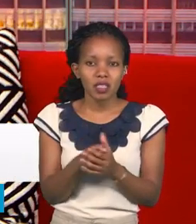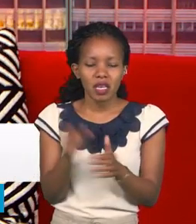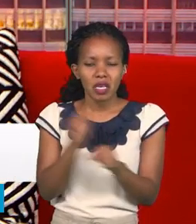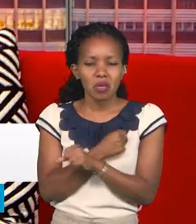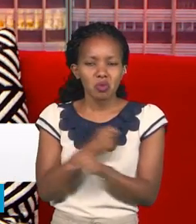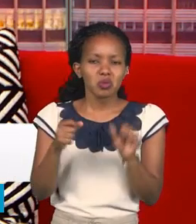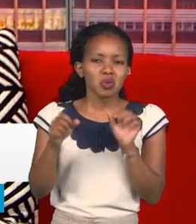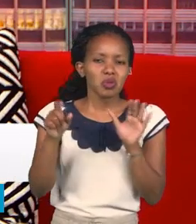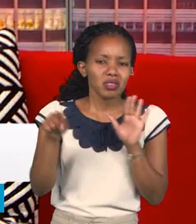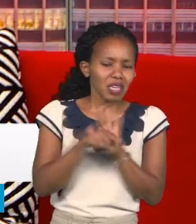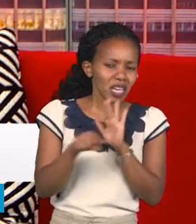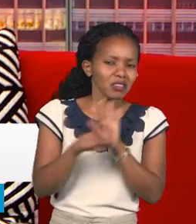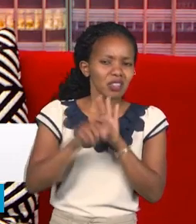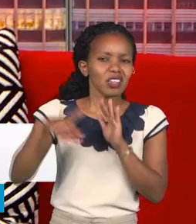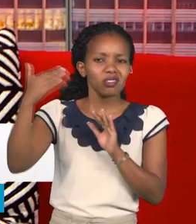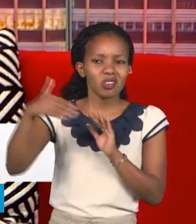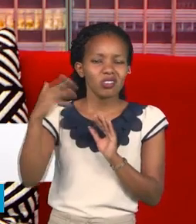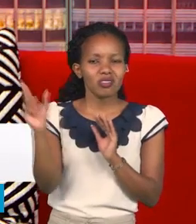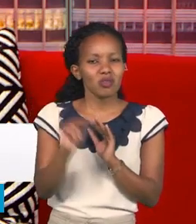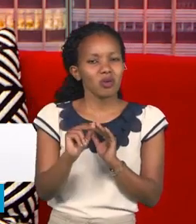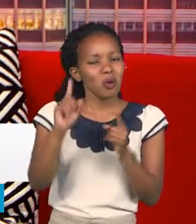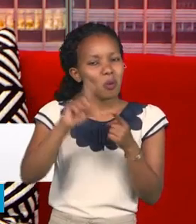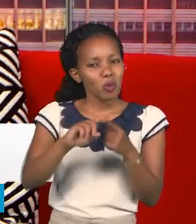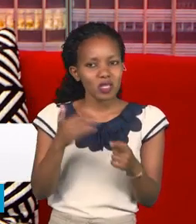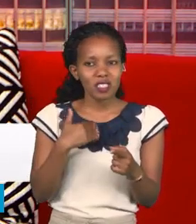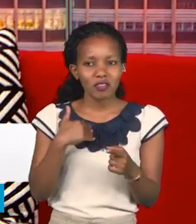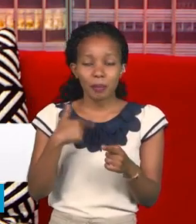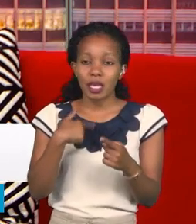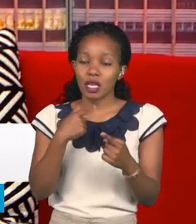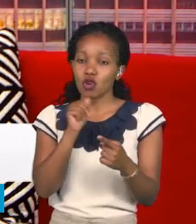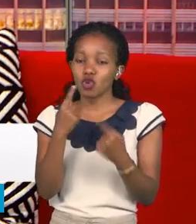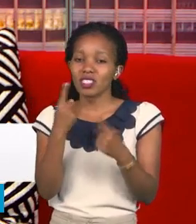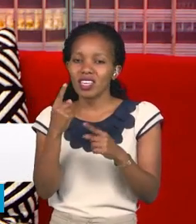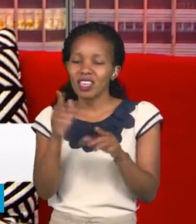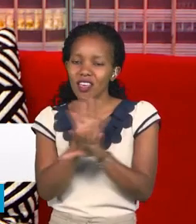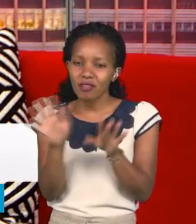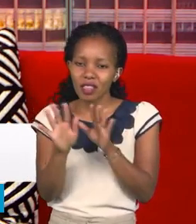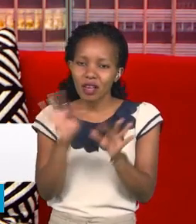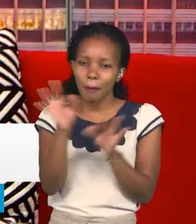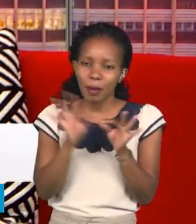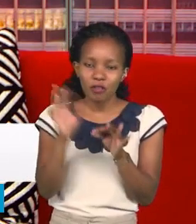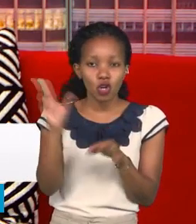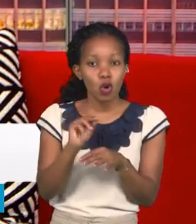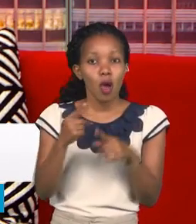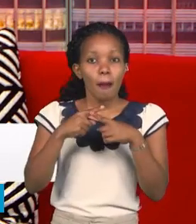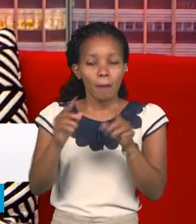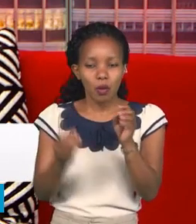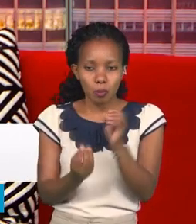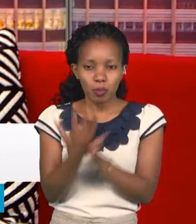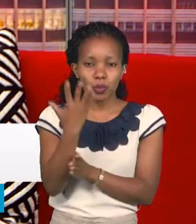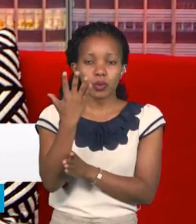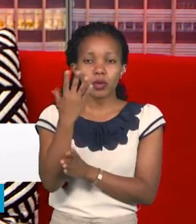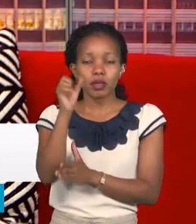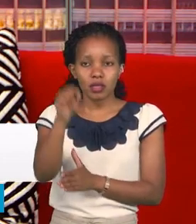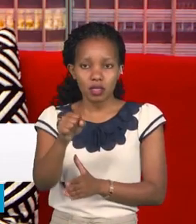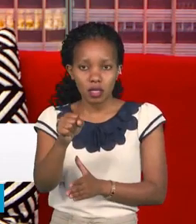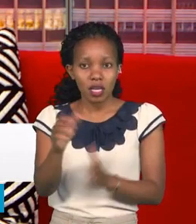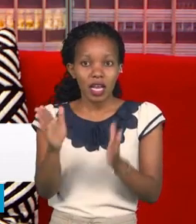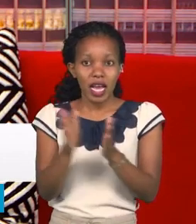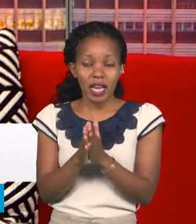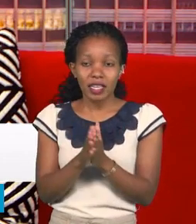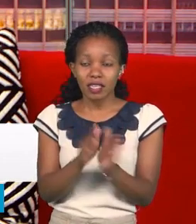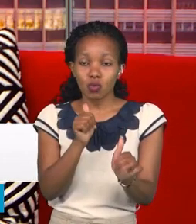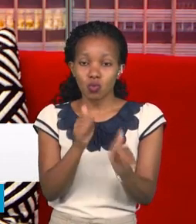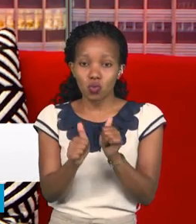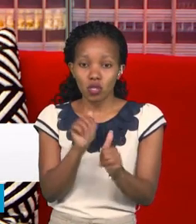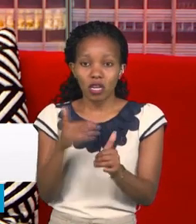negative about it. Yeah. There are certainly the positive things also. I'm not saying everything is perfect, but we are learning. we are growing on this curve, yes, right? Yes. And for which